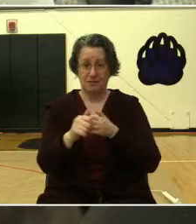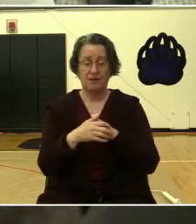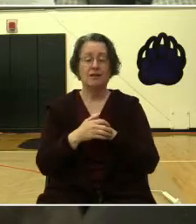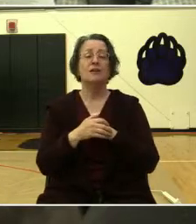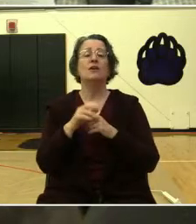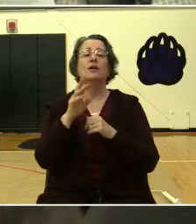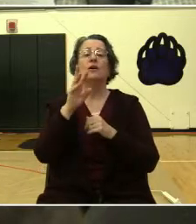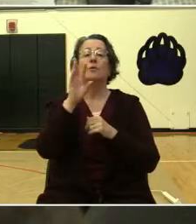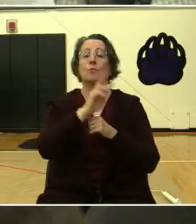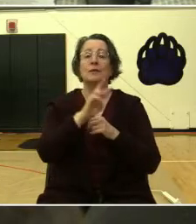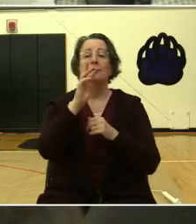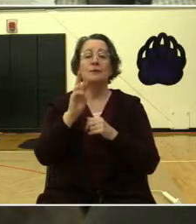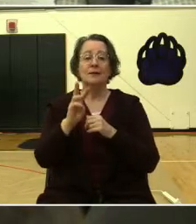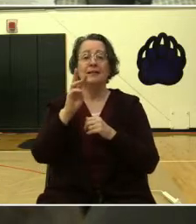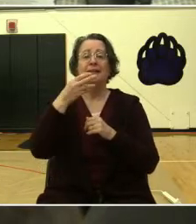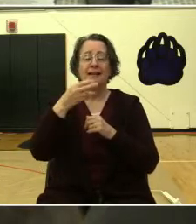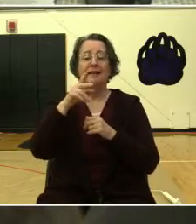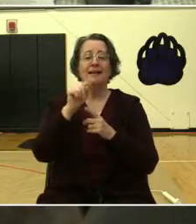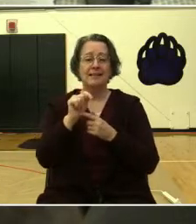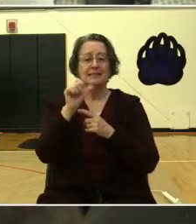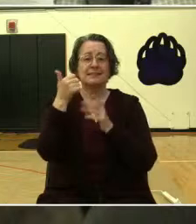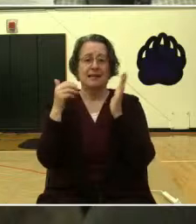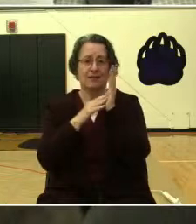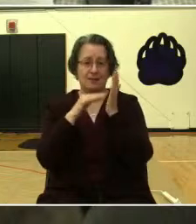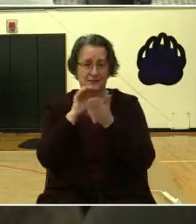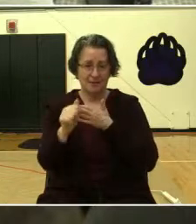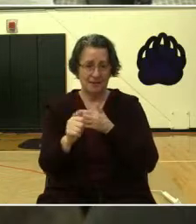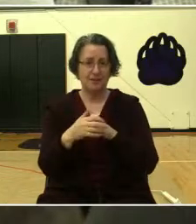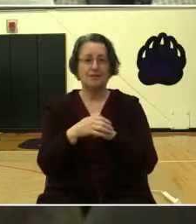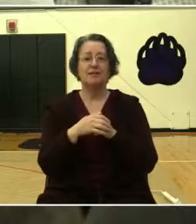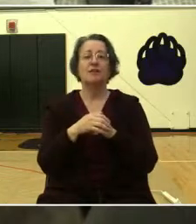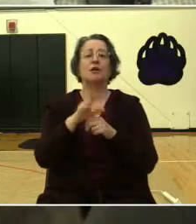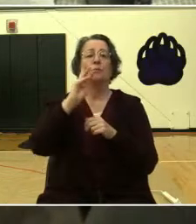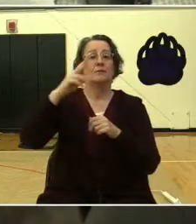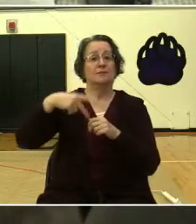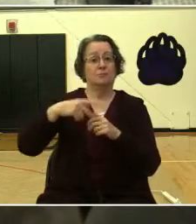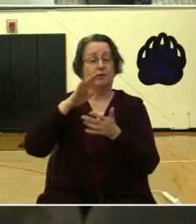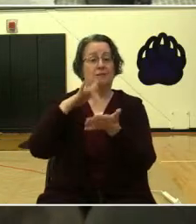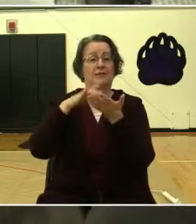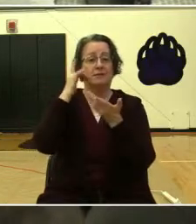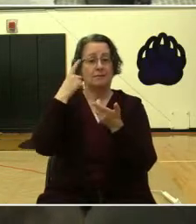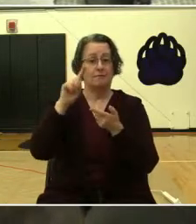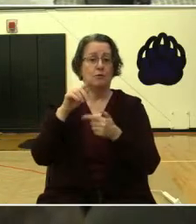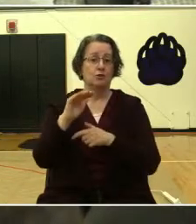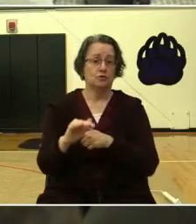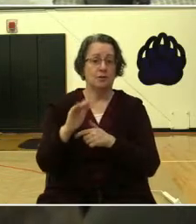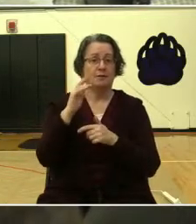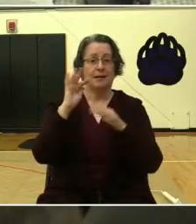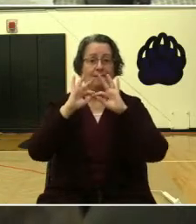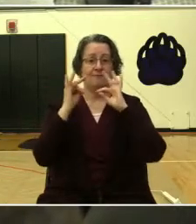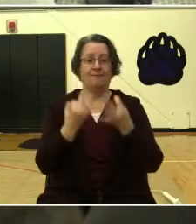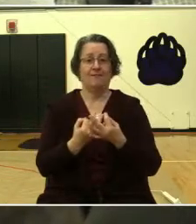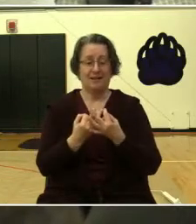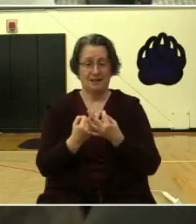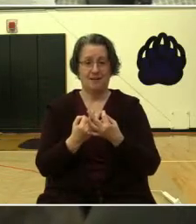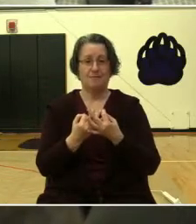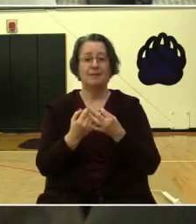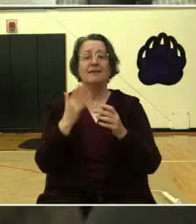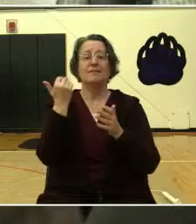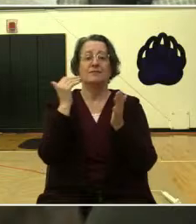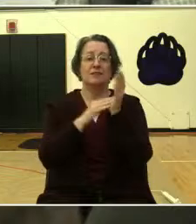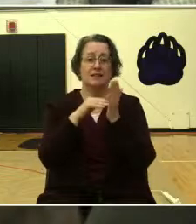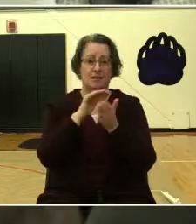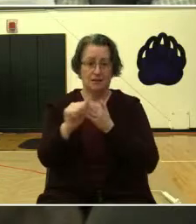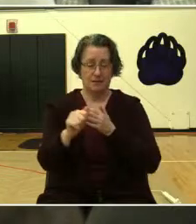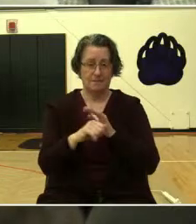Windham Windsor Housing Trust $10,000 Winston priority Center for Child and Family five uh